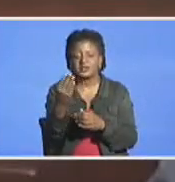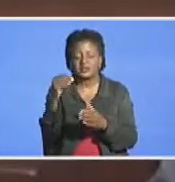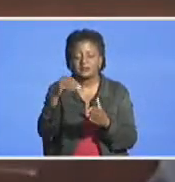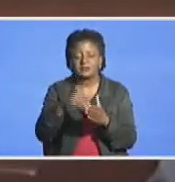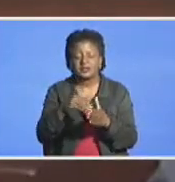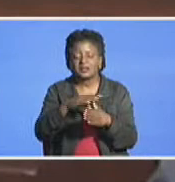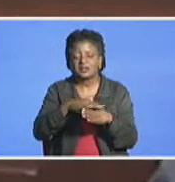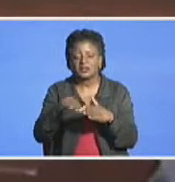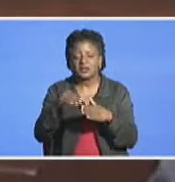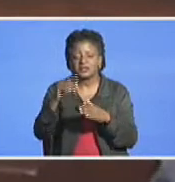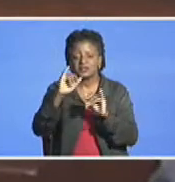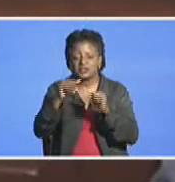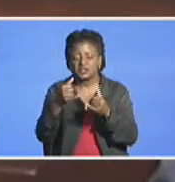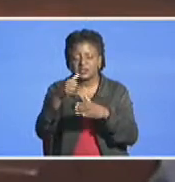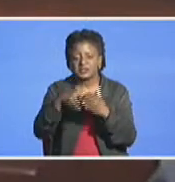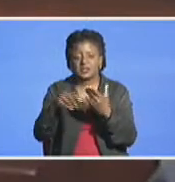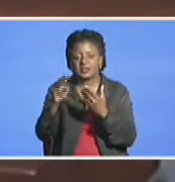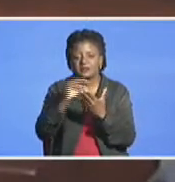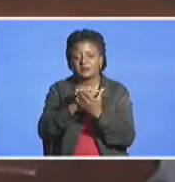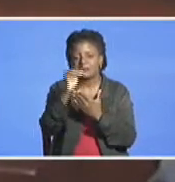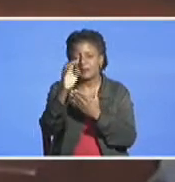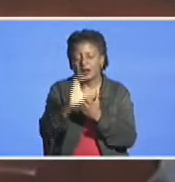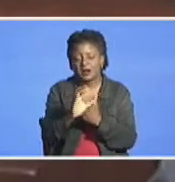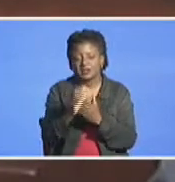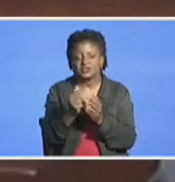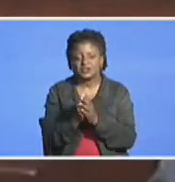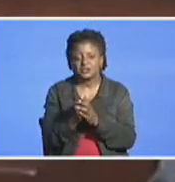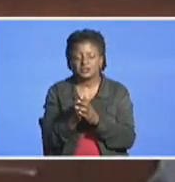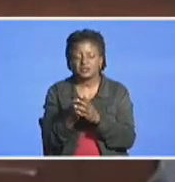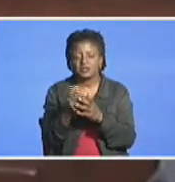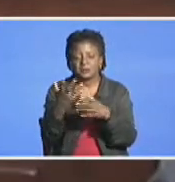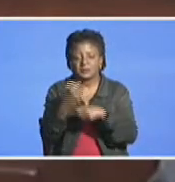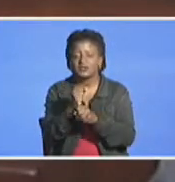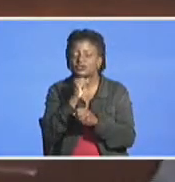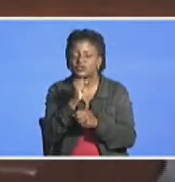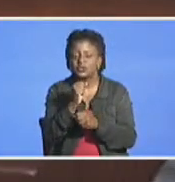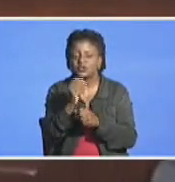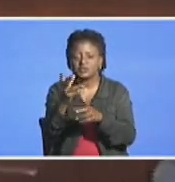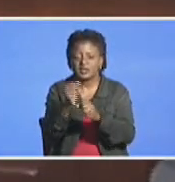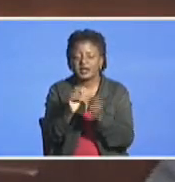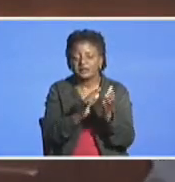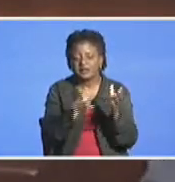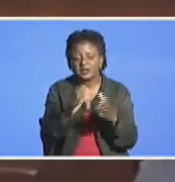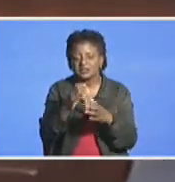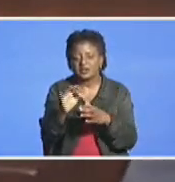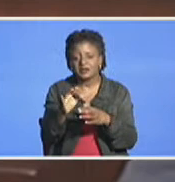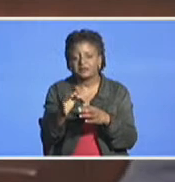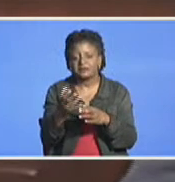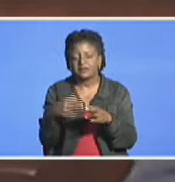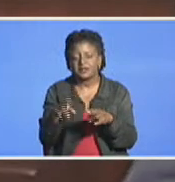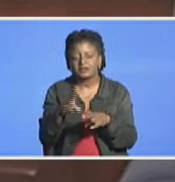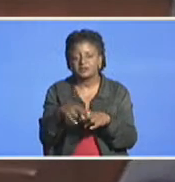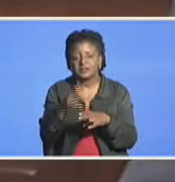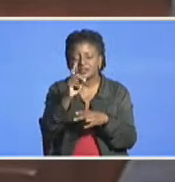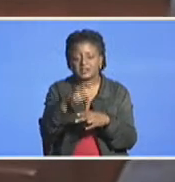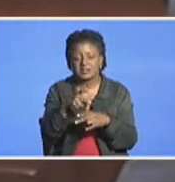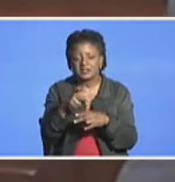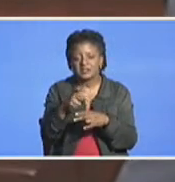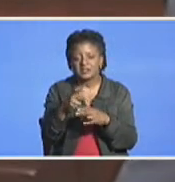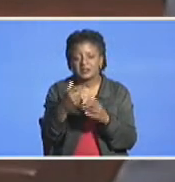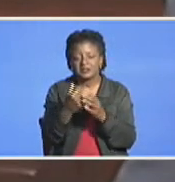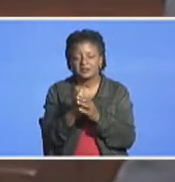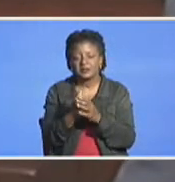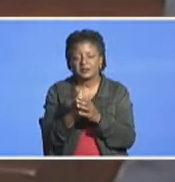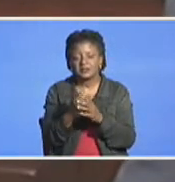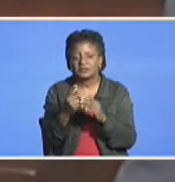ensure that more Bahamians take advantage of the increased need for room capacity now and in the future, I